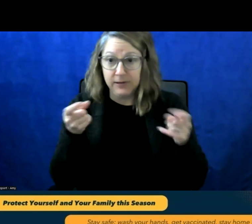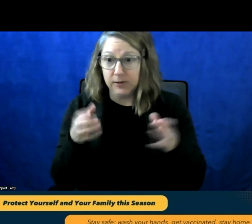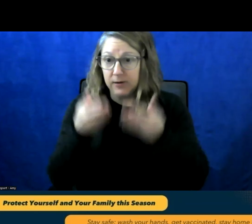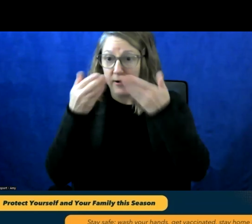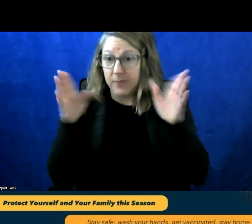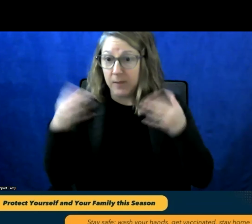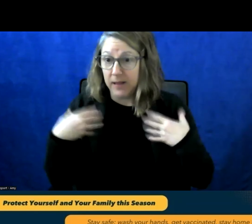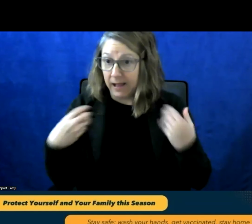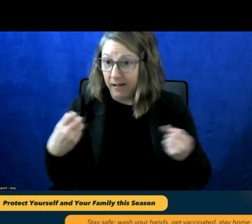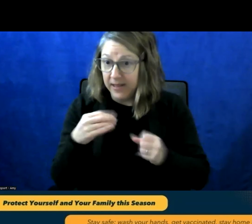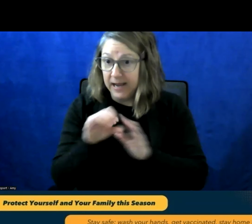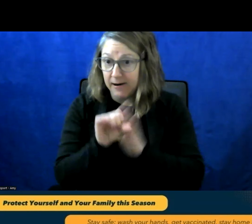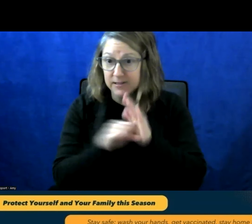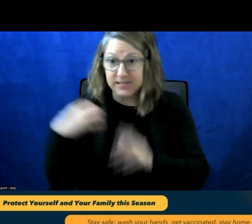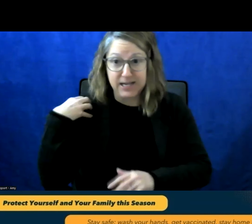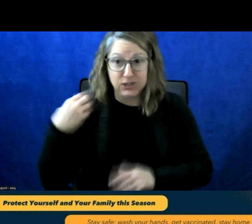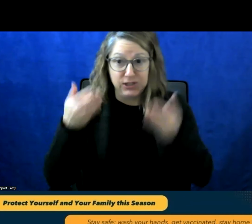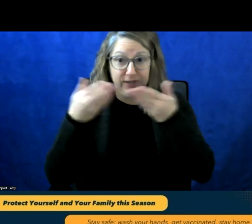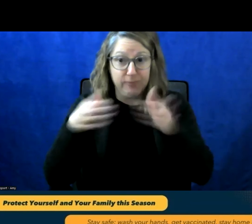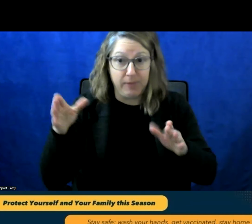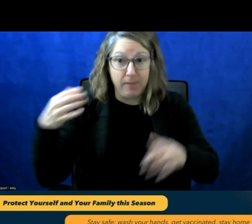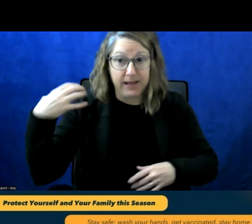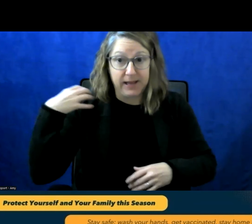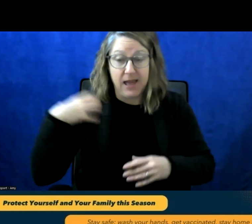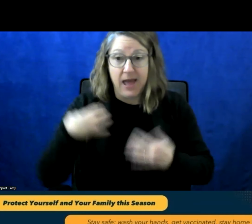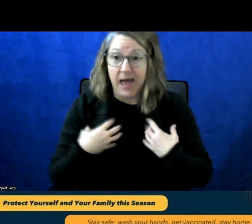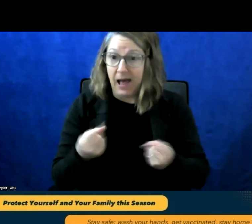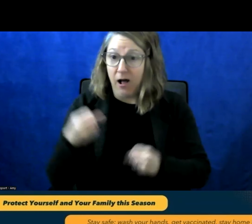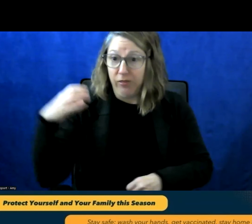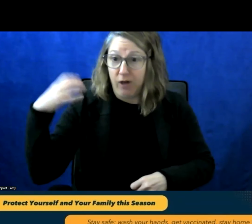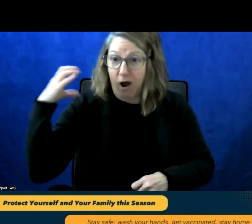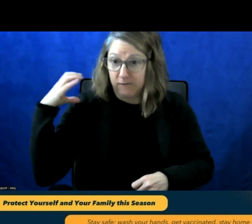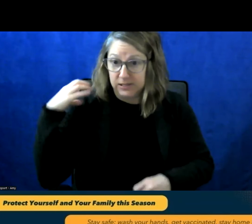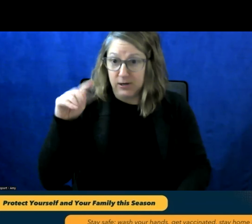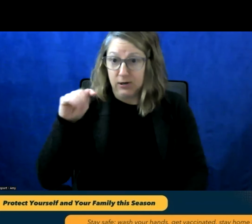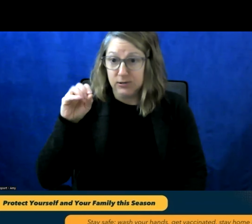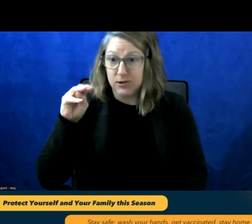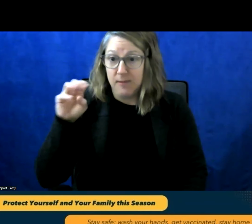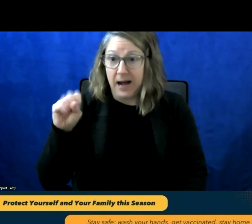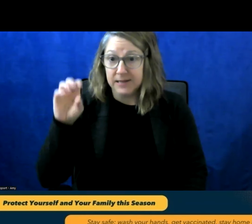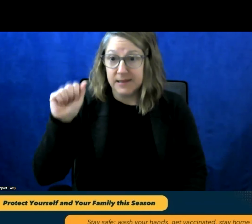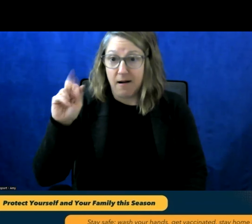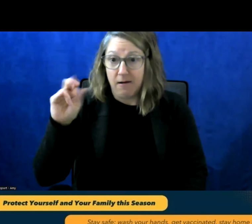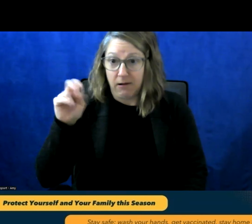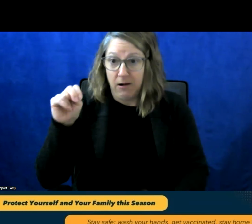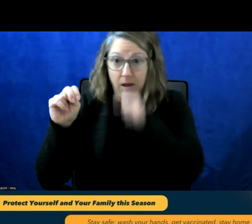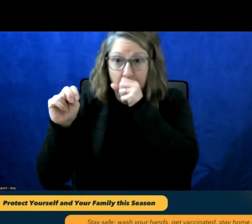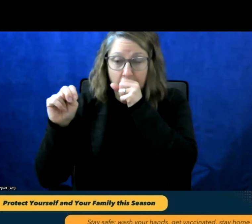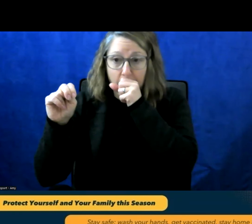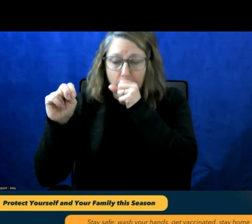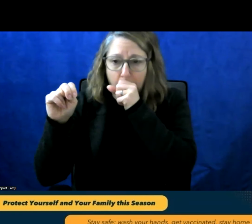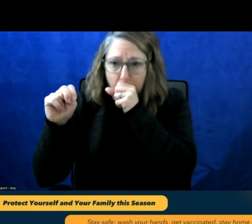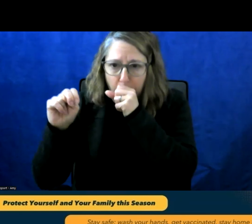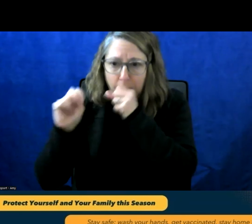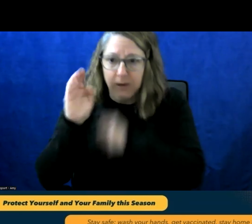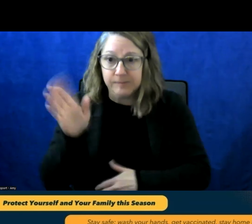state's Chief Public Health Officer, Dr. Tomás Aragón, who will be sharing up-to-the-minute information